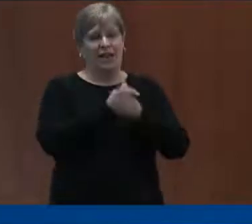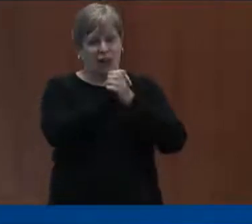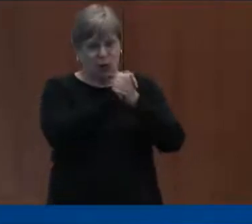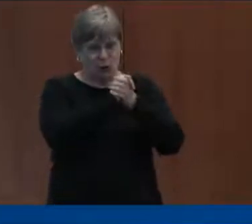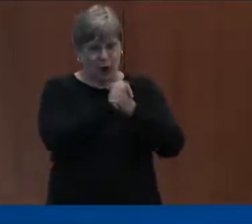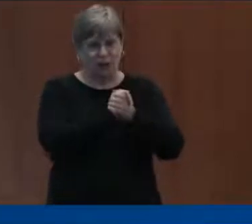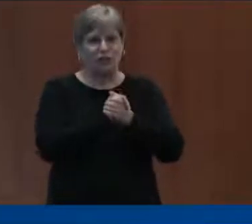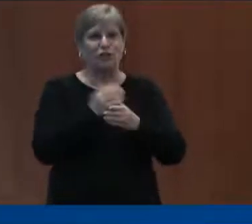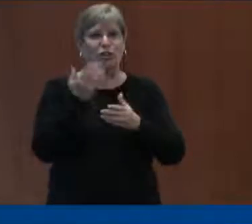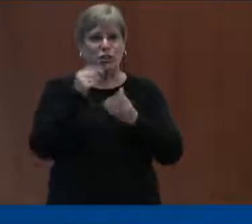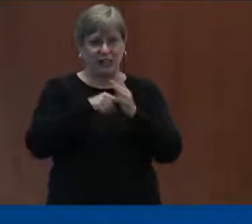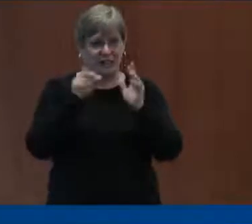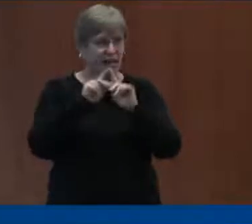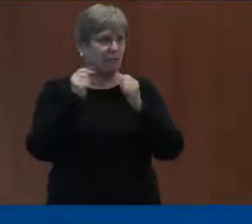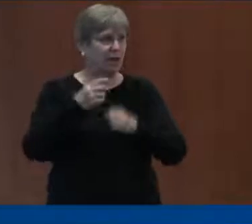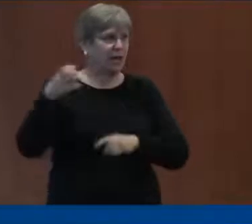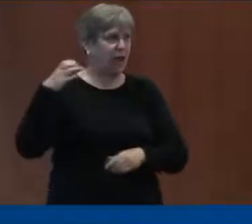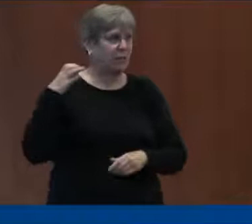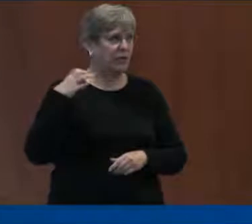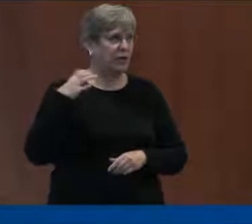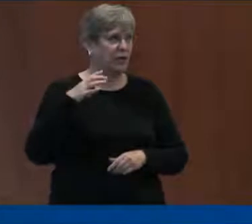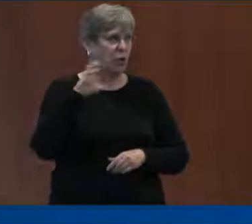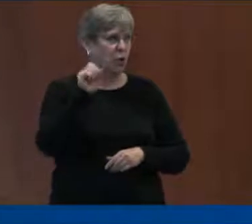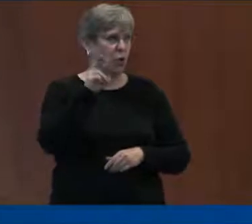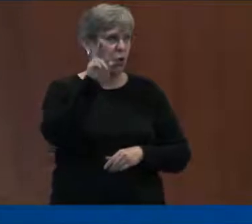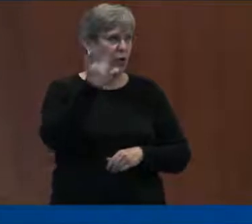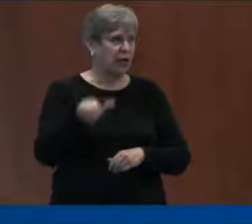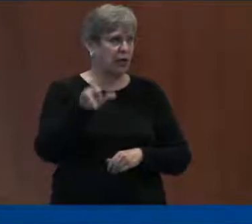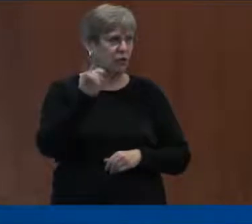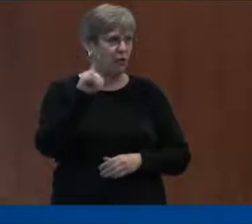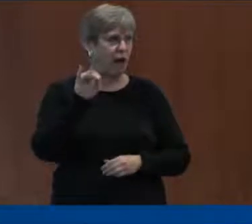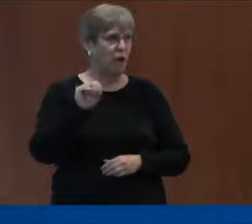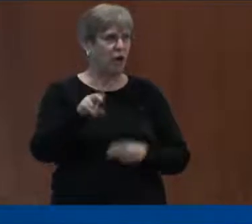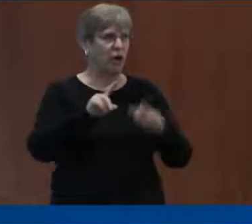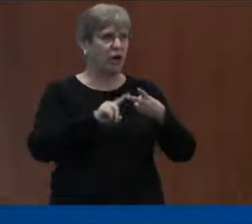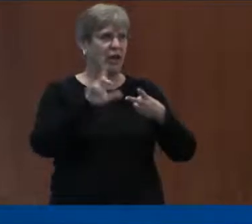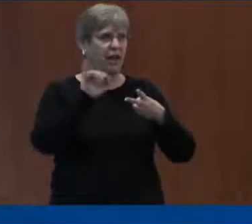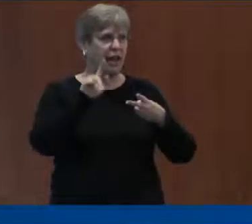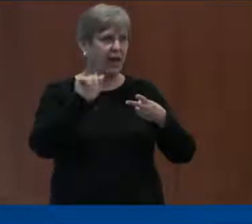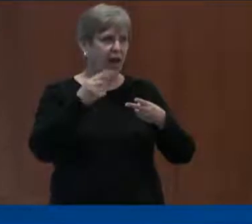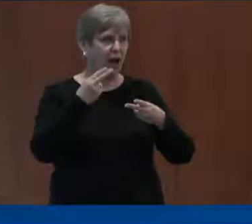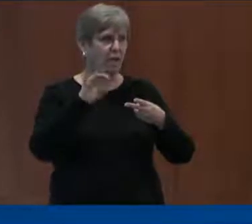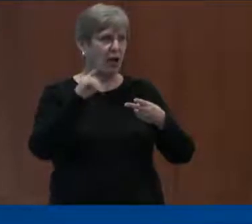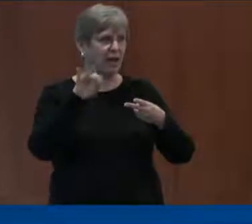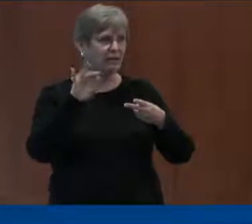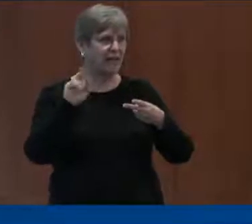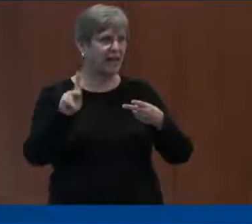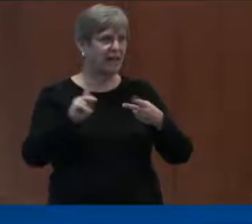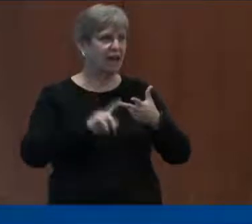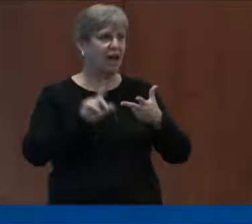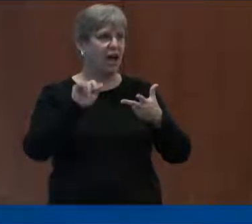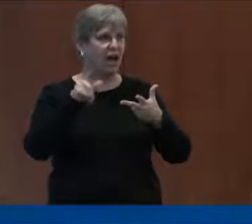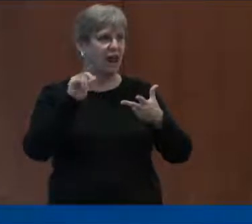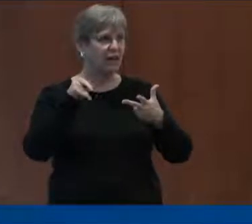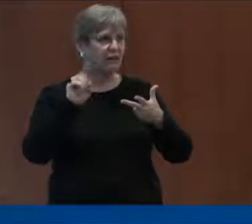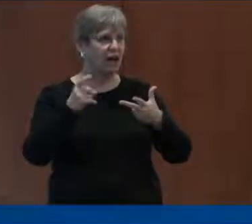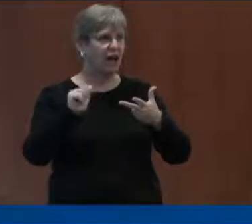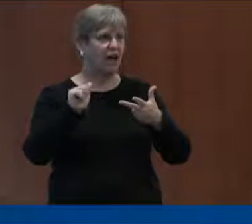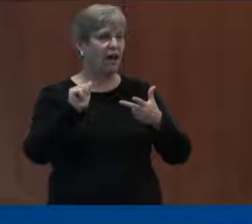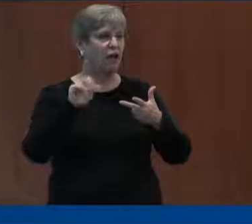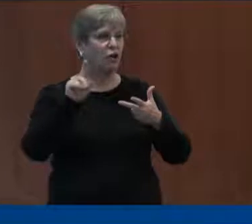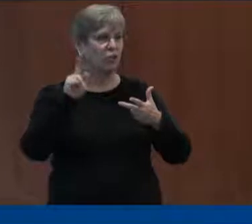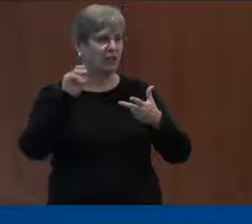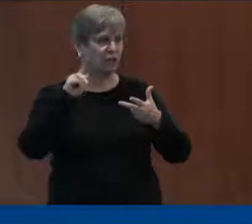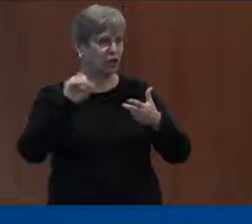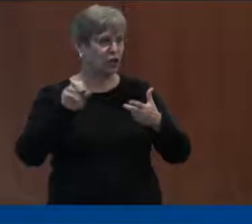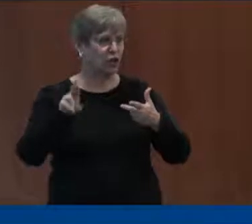members of that team: Captain Corey Trumpower, Leah Bosnick, Alexa Kretzer, Isaiah